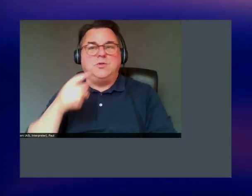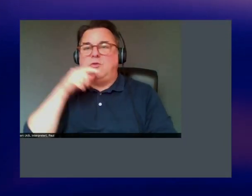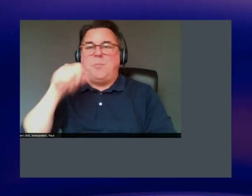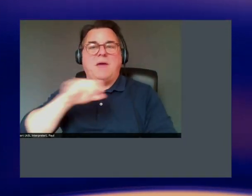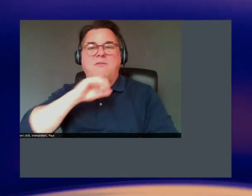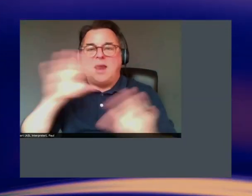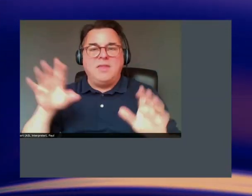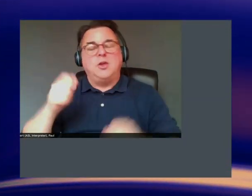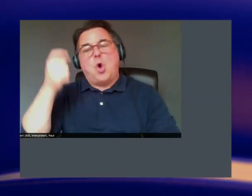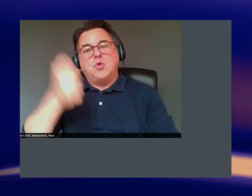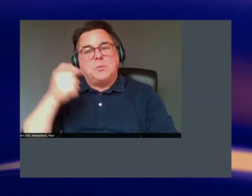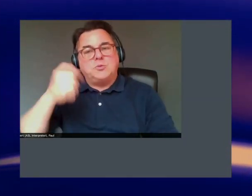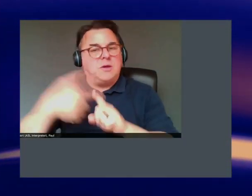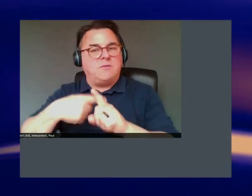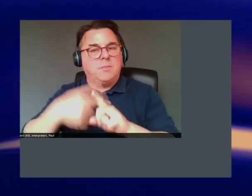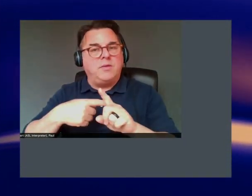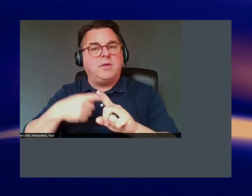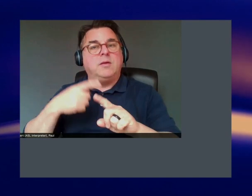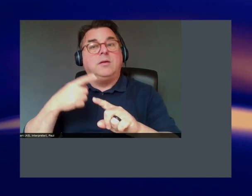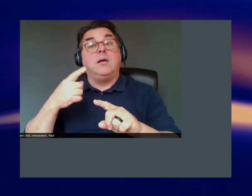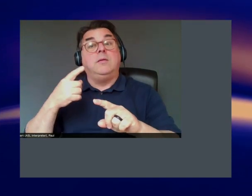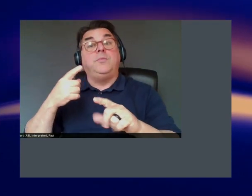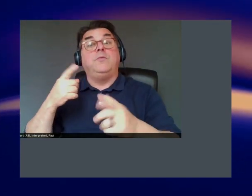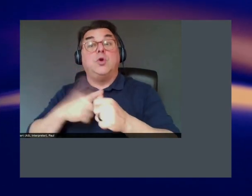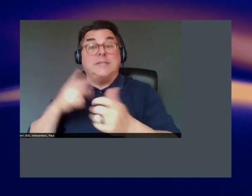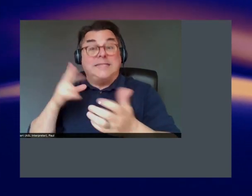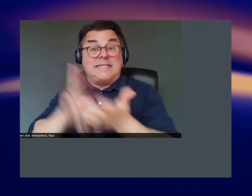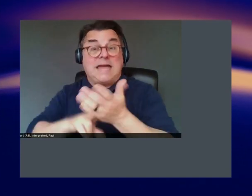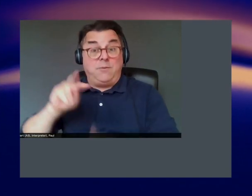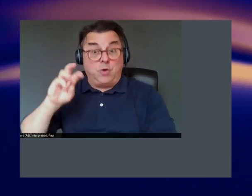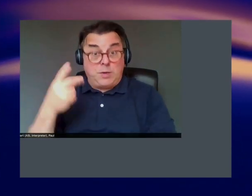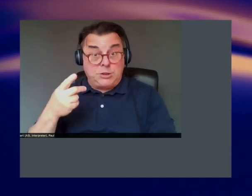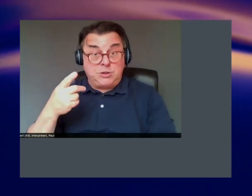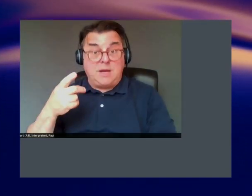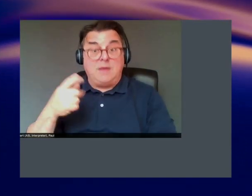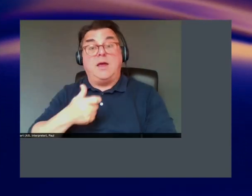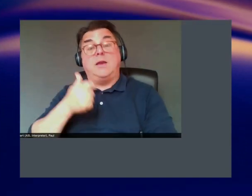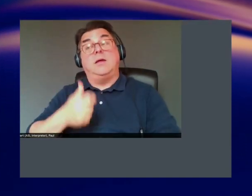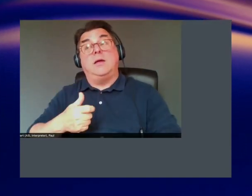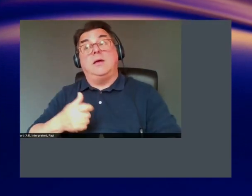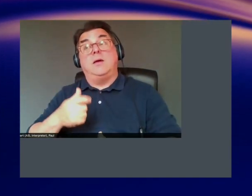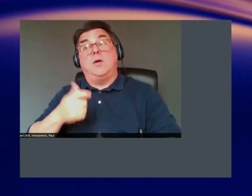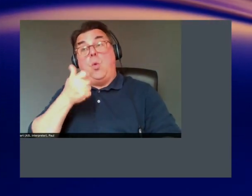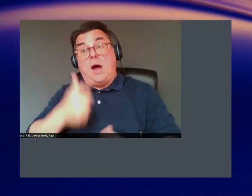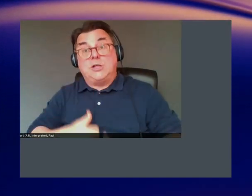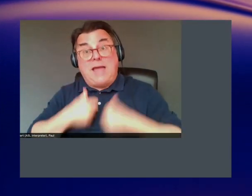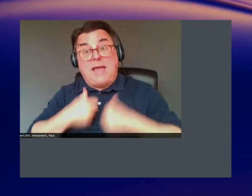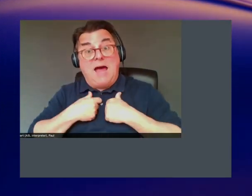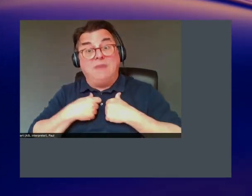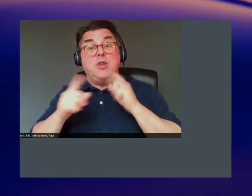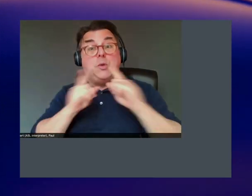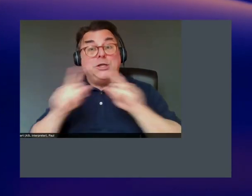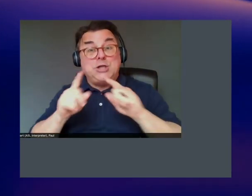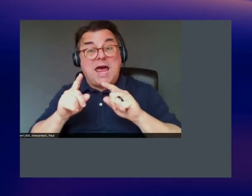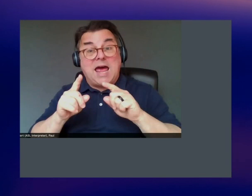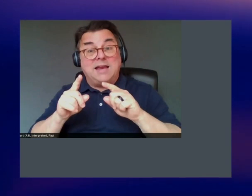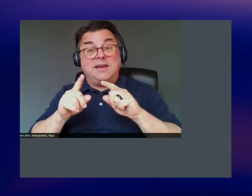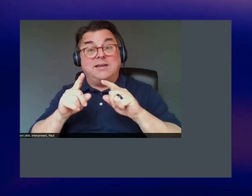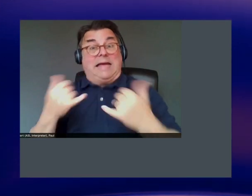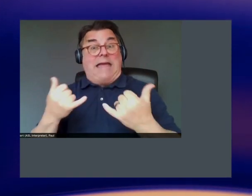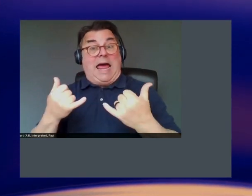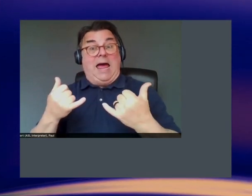certifications are a great encapsulating factor for that. Yes. Because it pieces all of these things together and makes you think